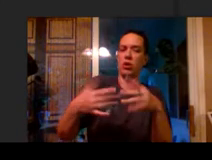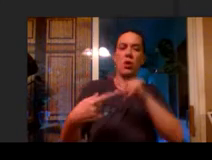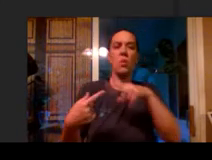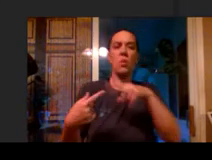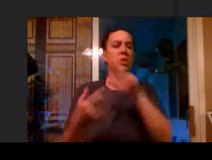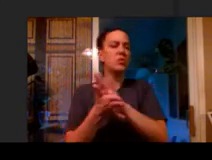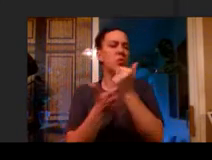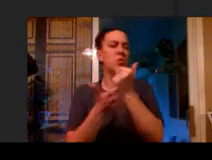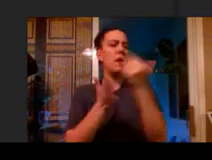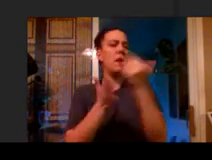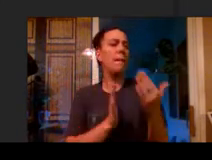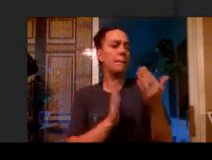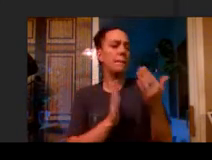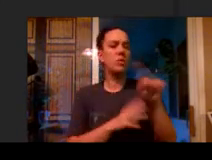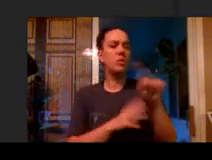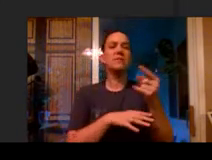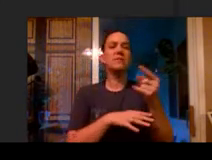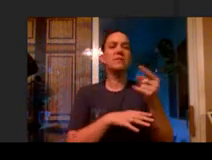dumb job.